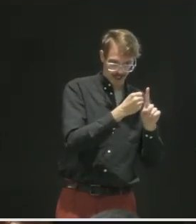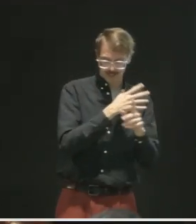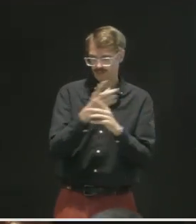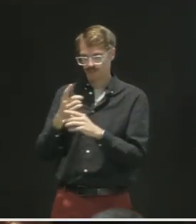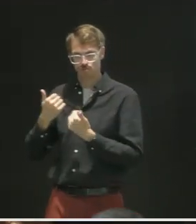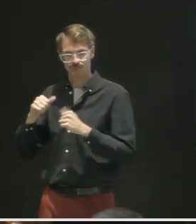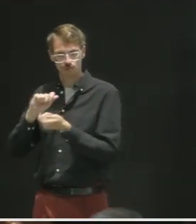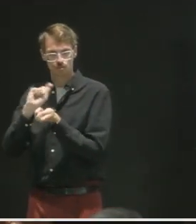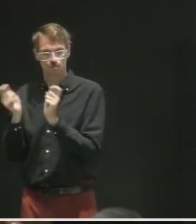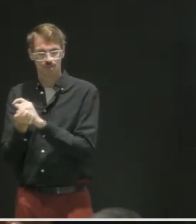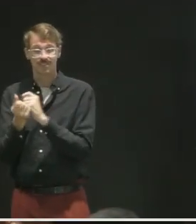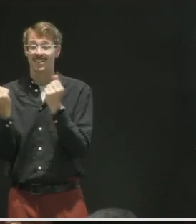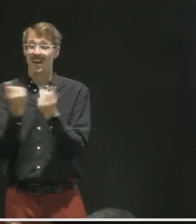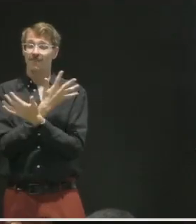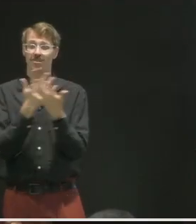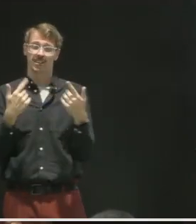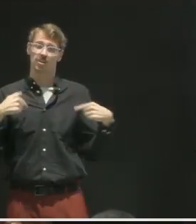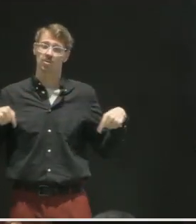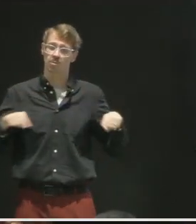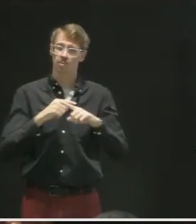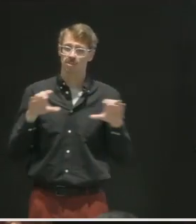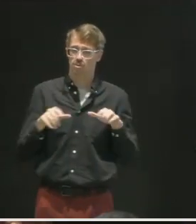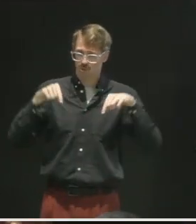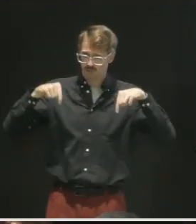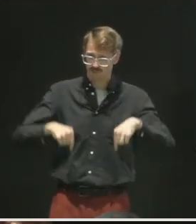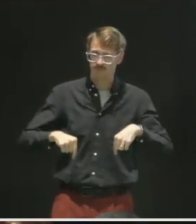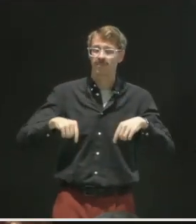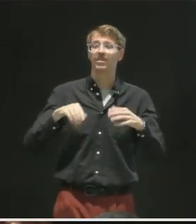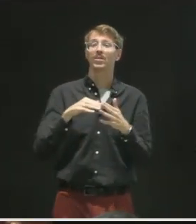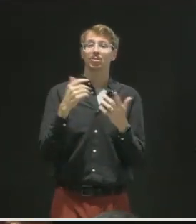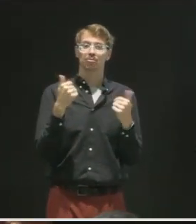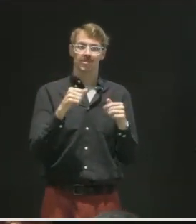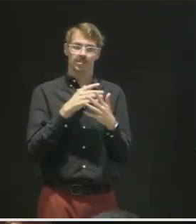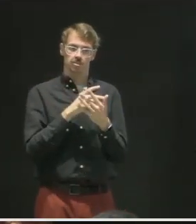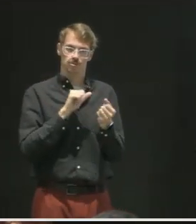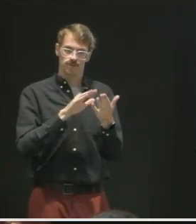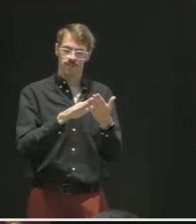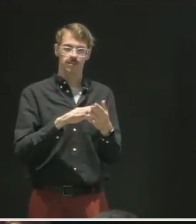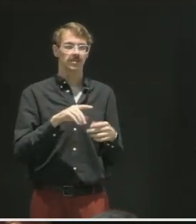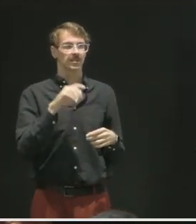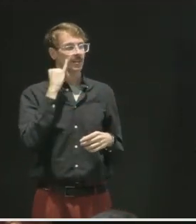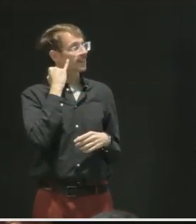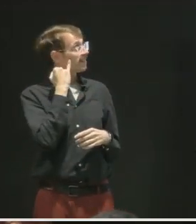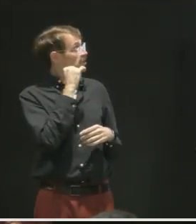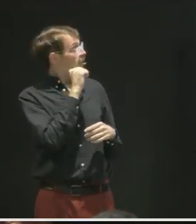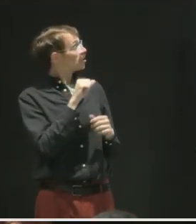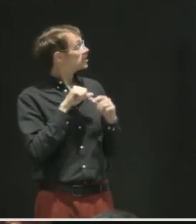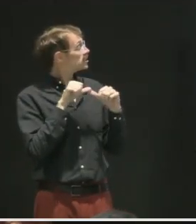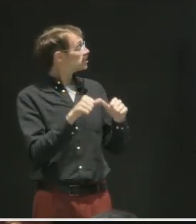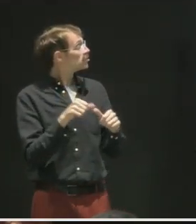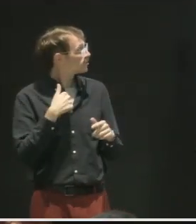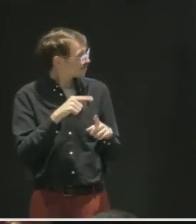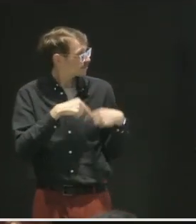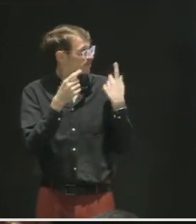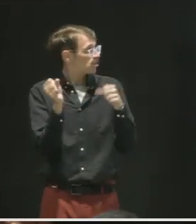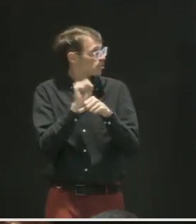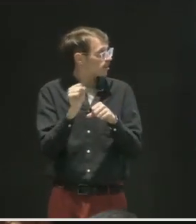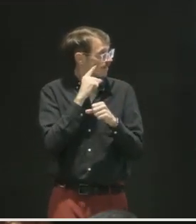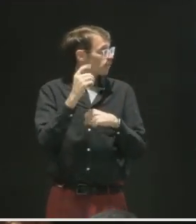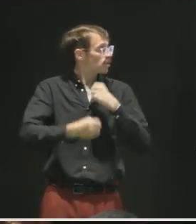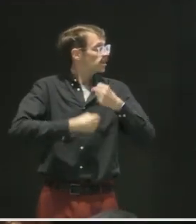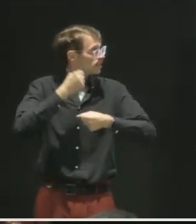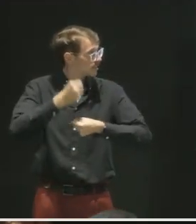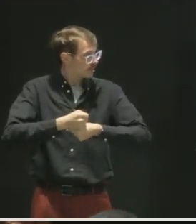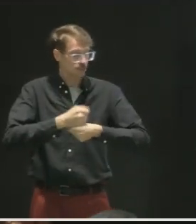do at the MCO Caribbean has to be climate resilience, or else it would not be sustainable. We've been working for years